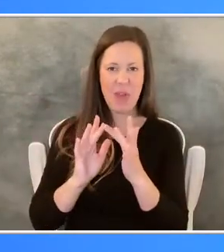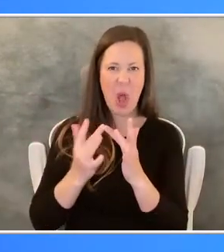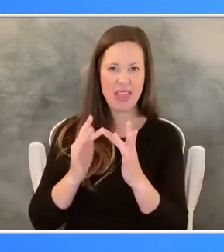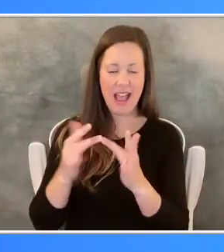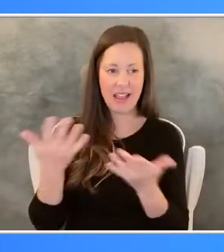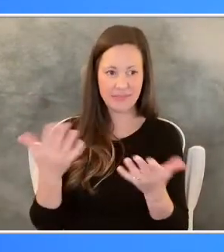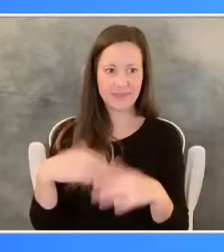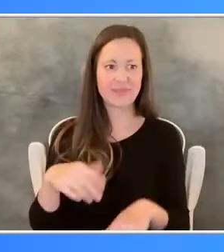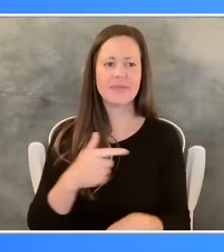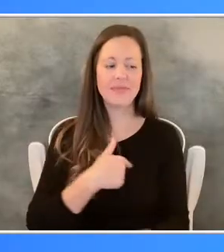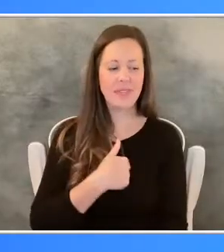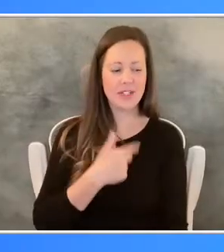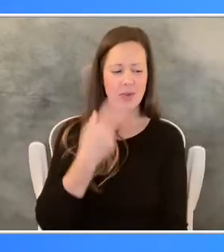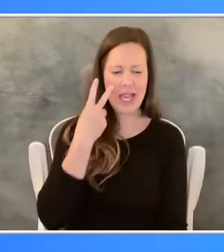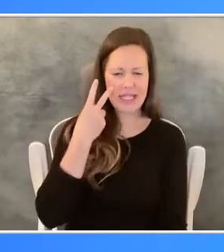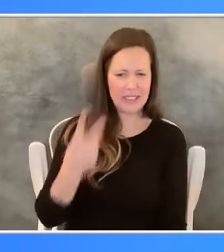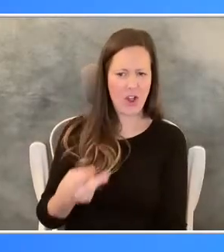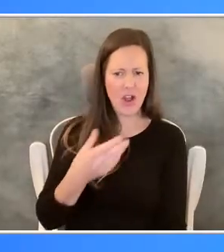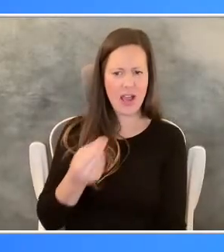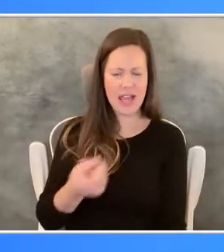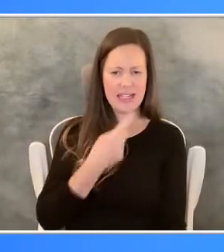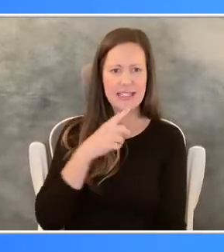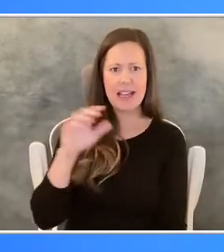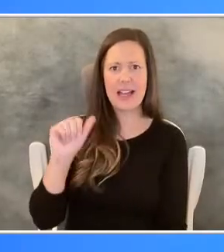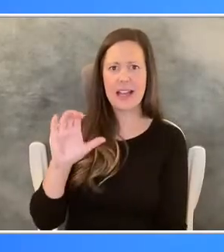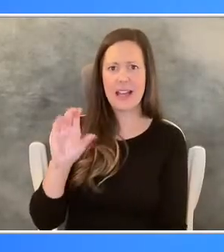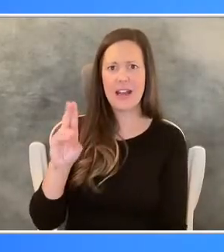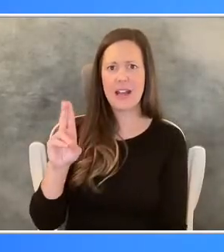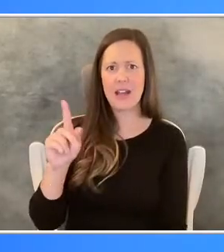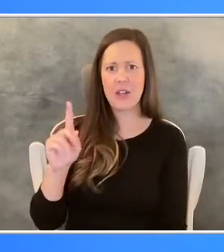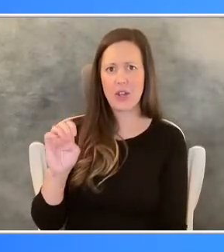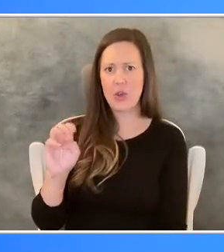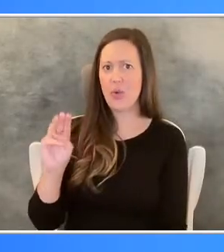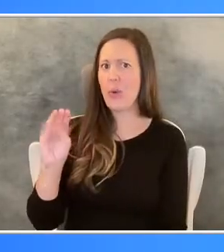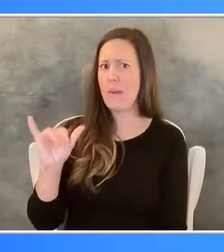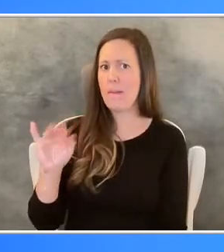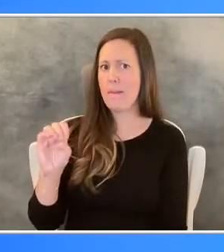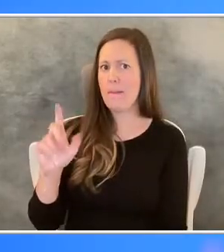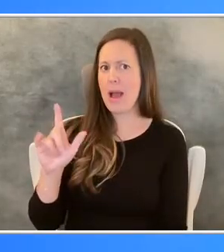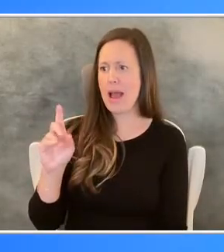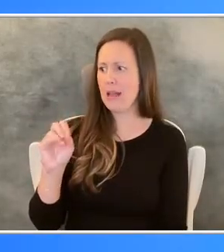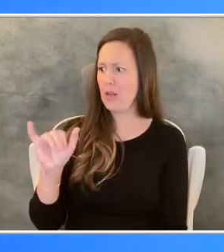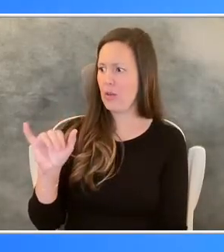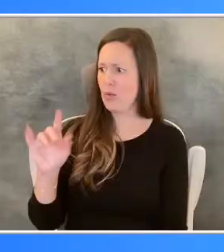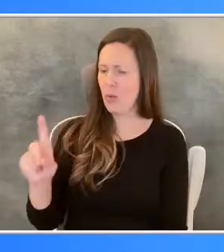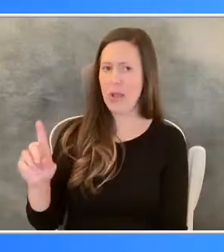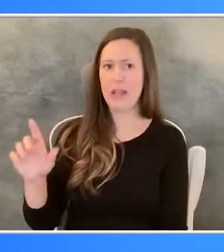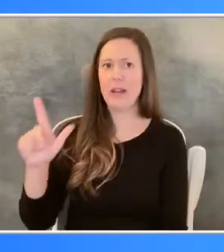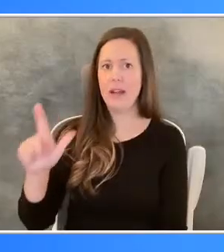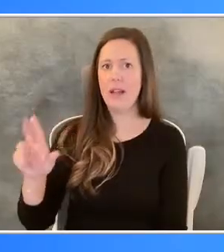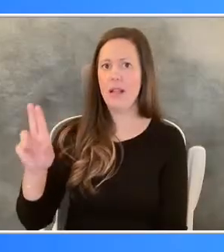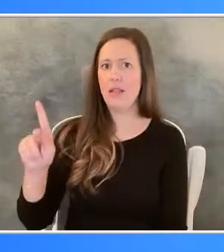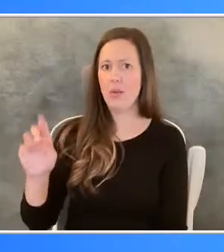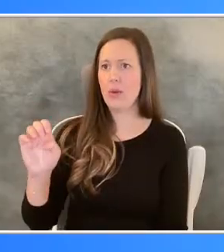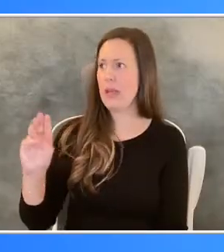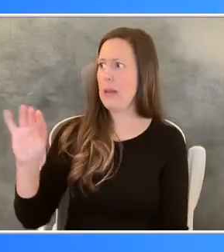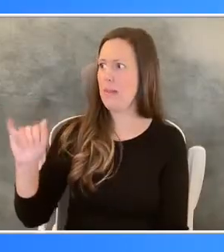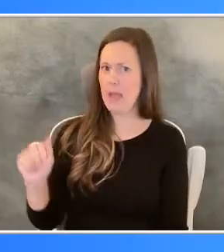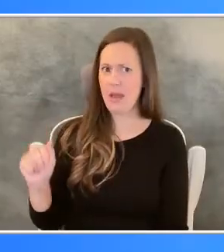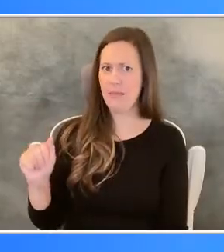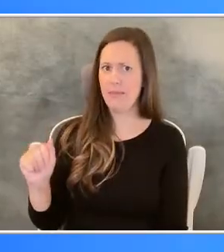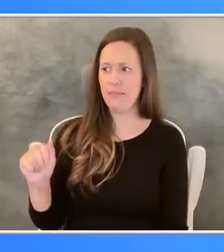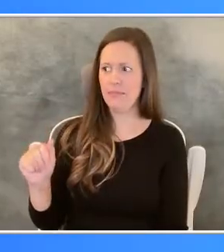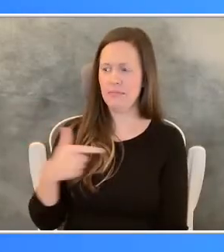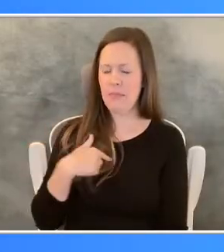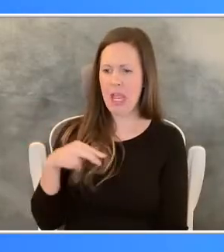it. It said acute myeloid leukemia. I had no idea what it meant, and I immediately, instinctively